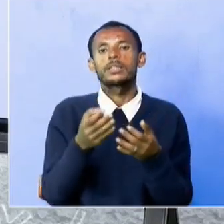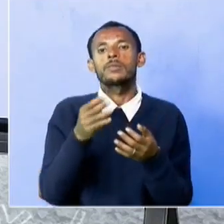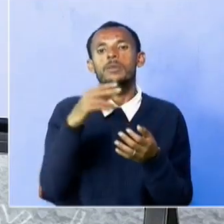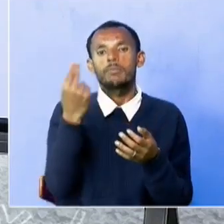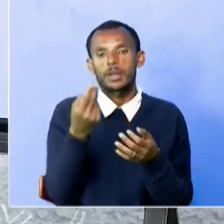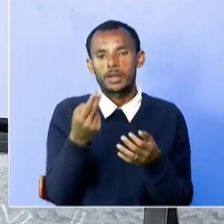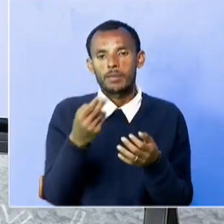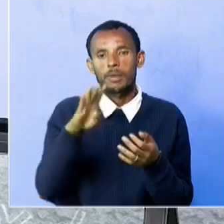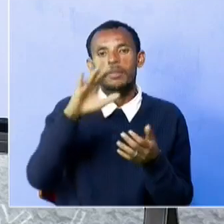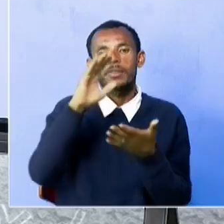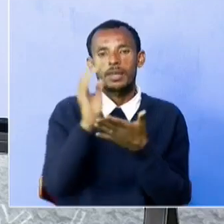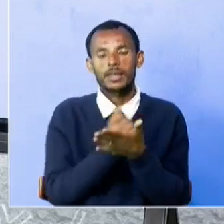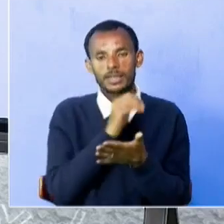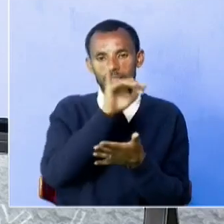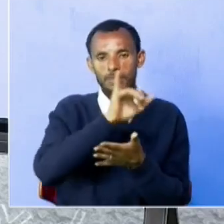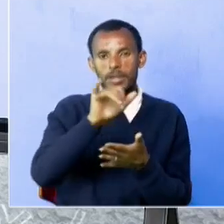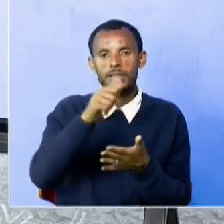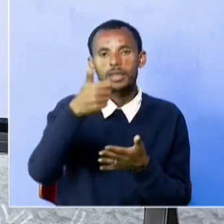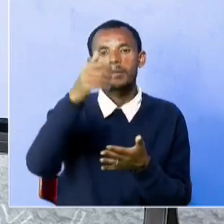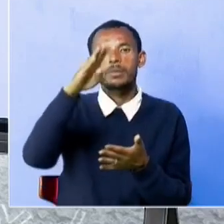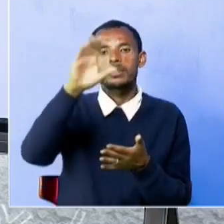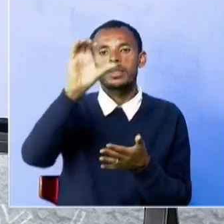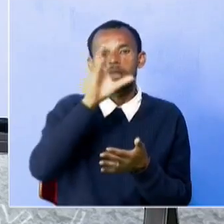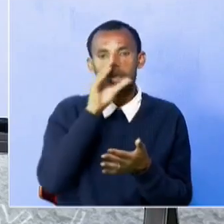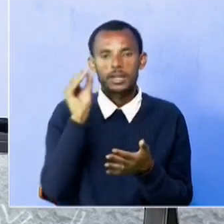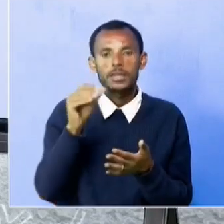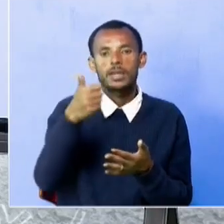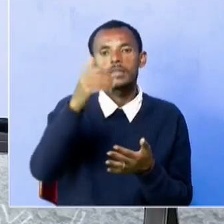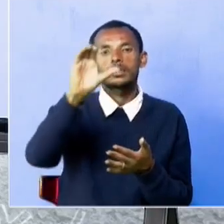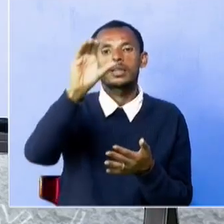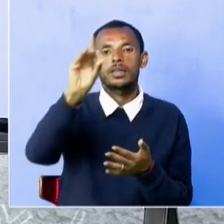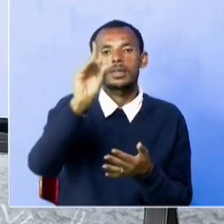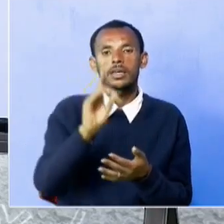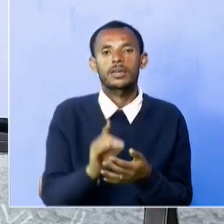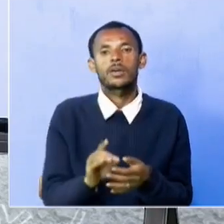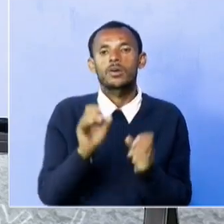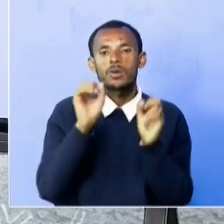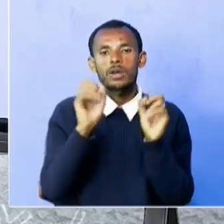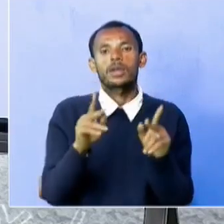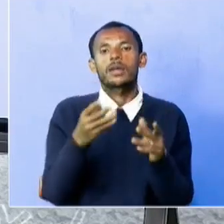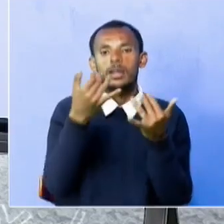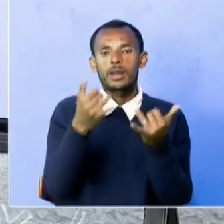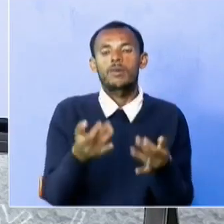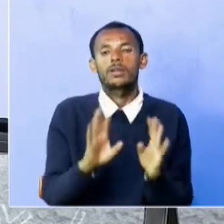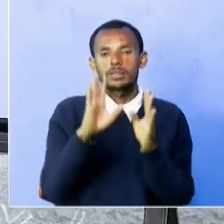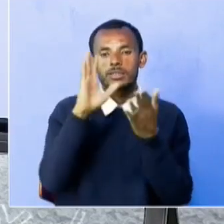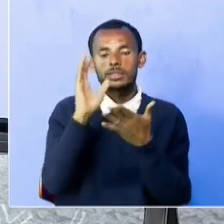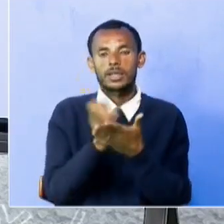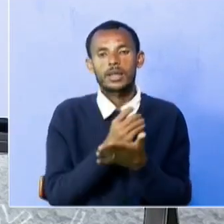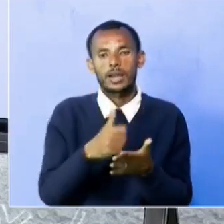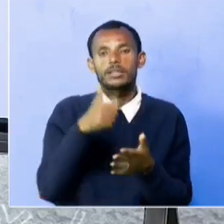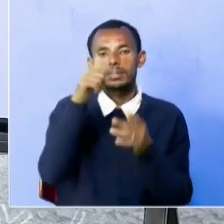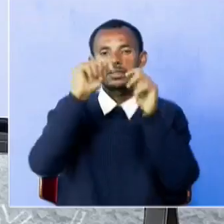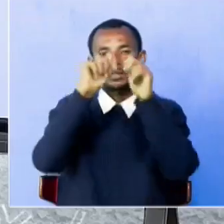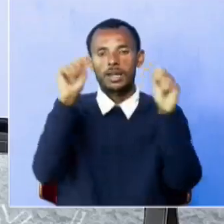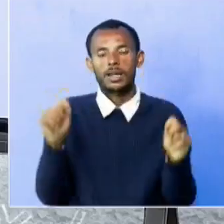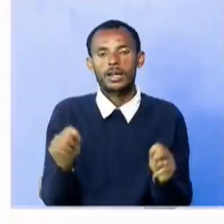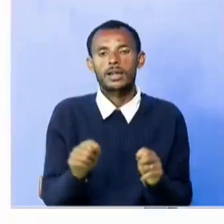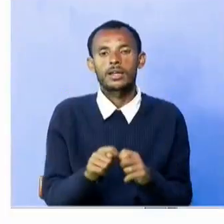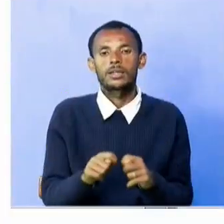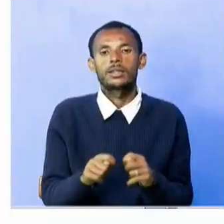by taking the similarity of ABC and ACD. Okay, now let's take another triangle.